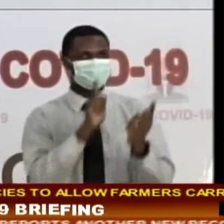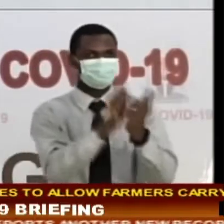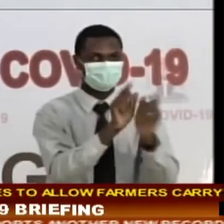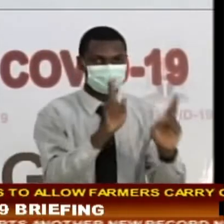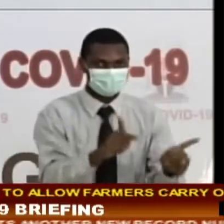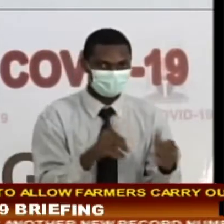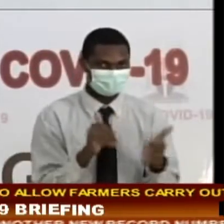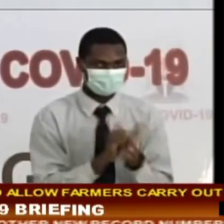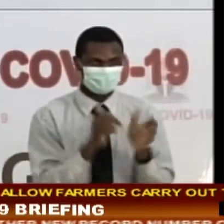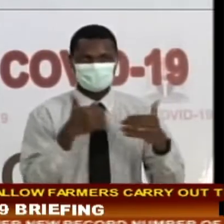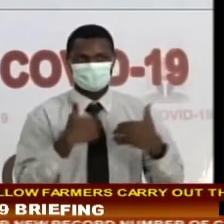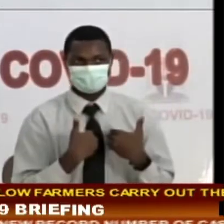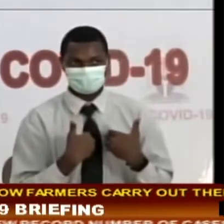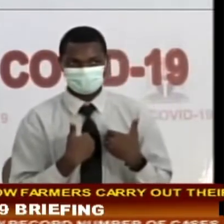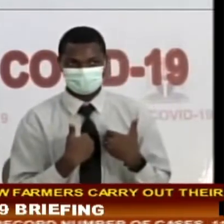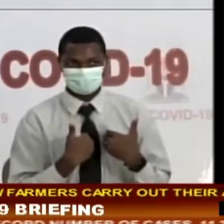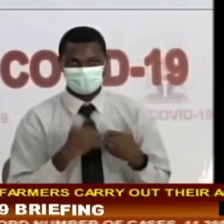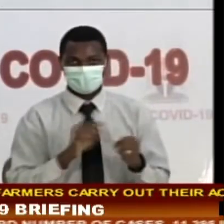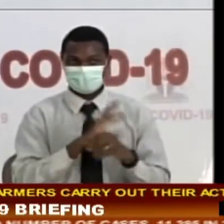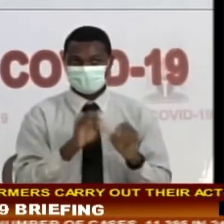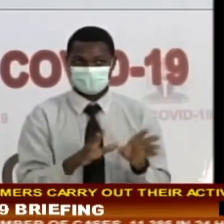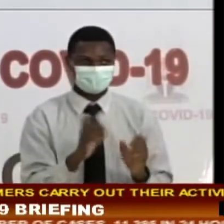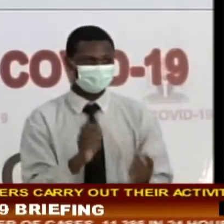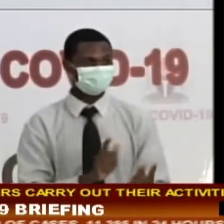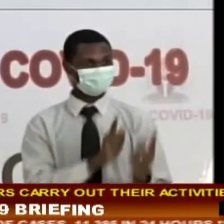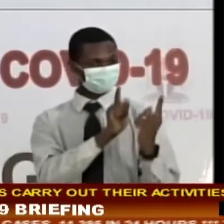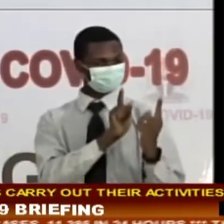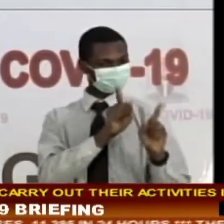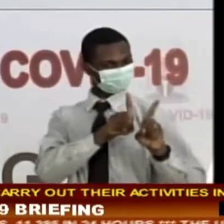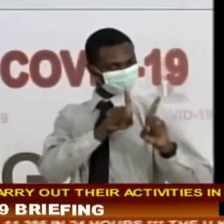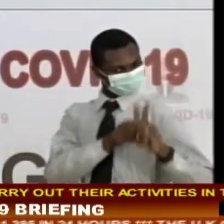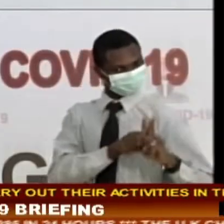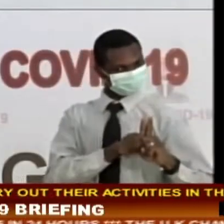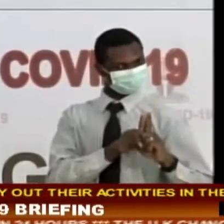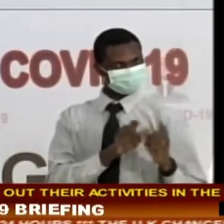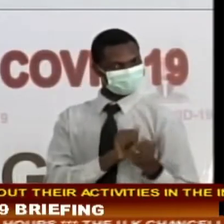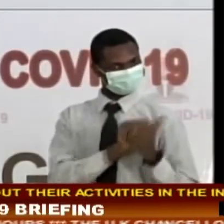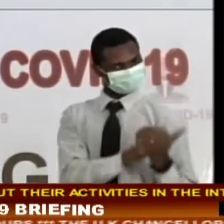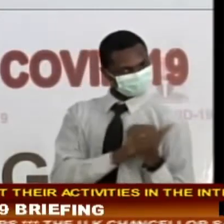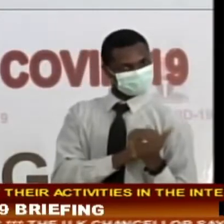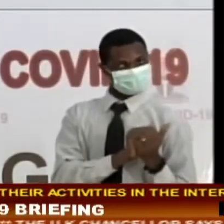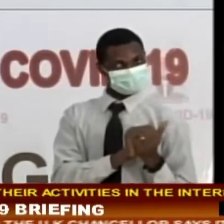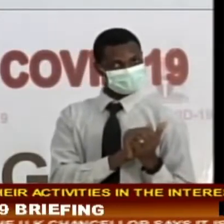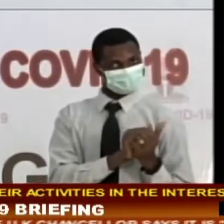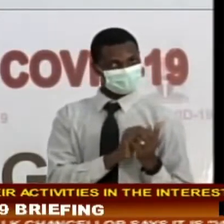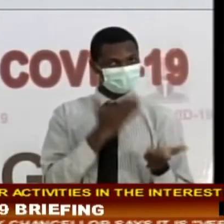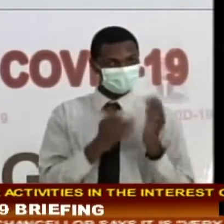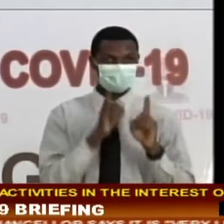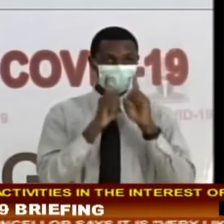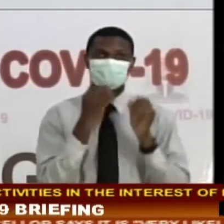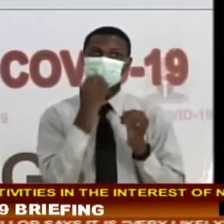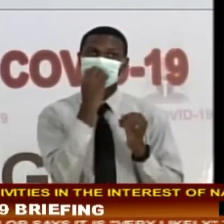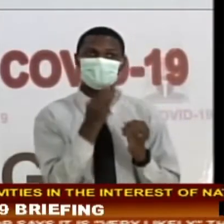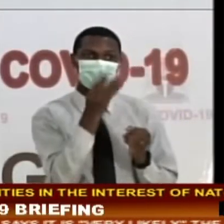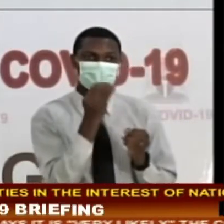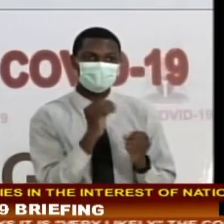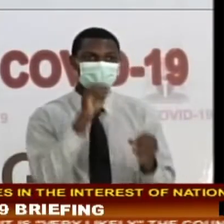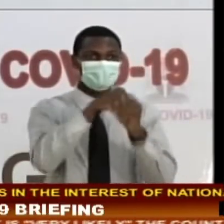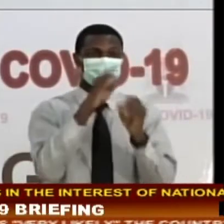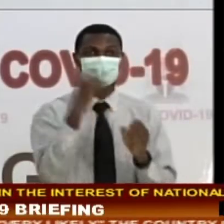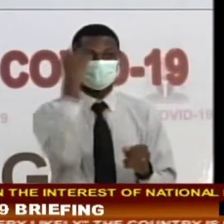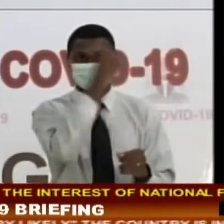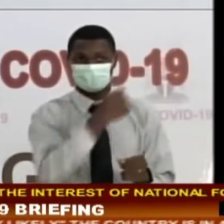infection especially if you stand very close to the person and that person is talking into your face so it's important